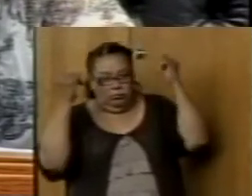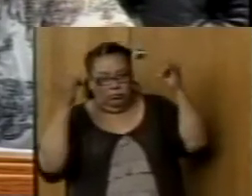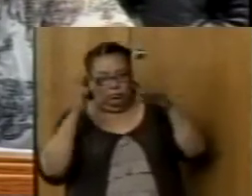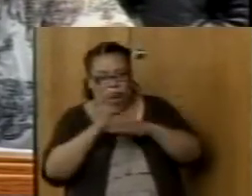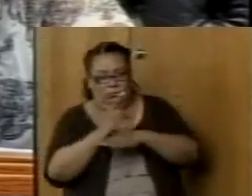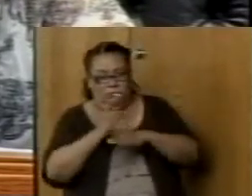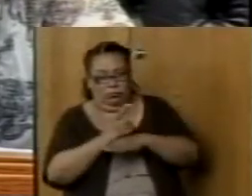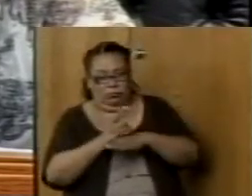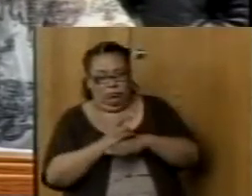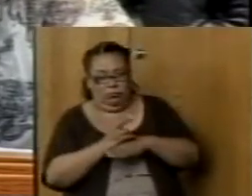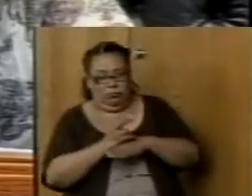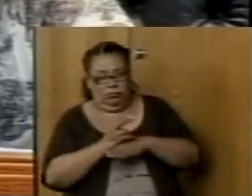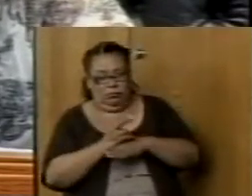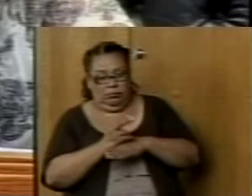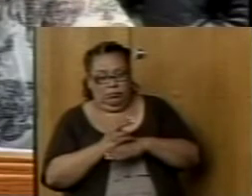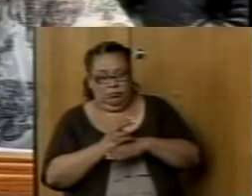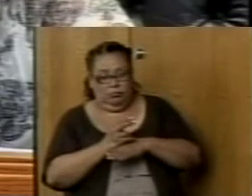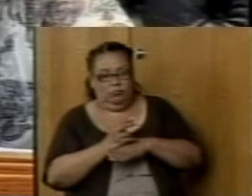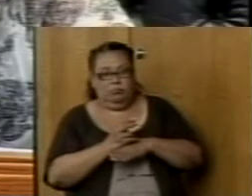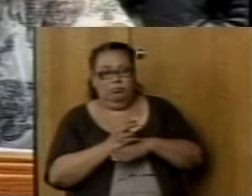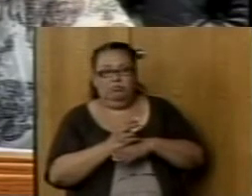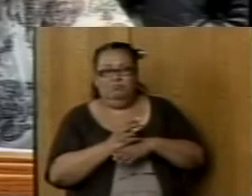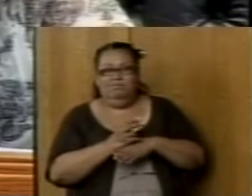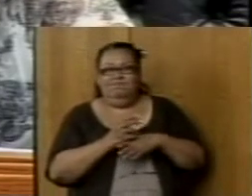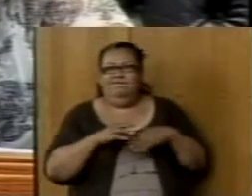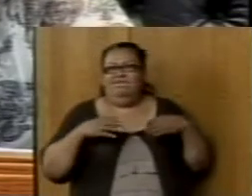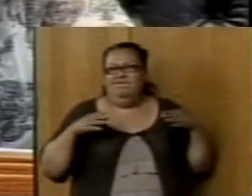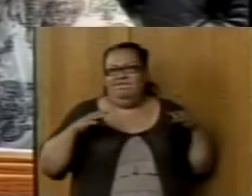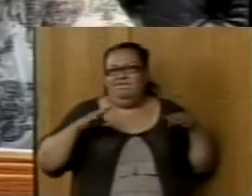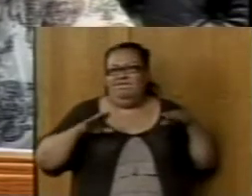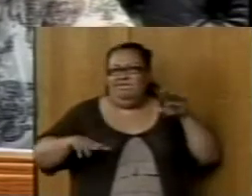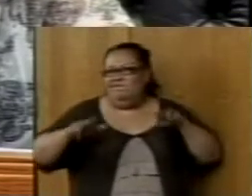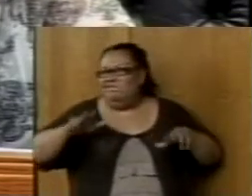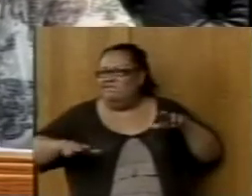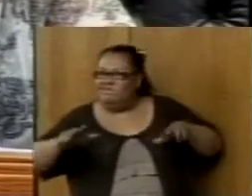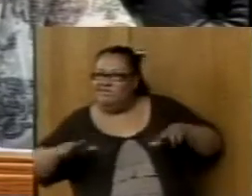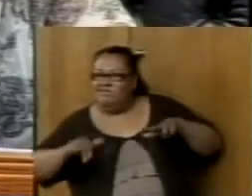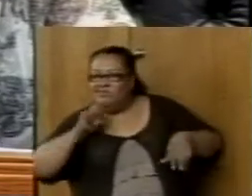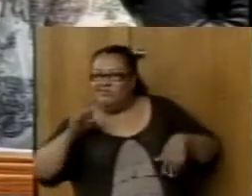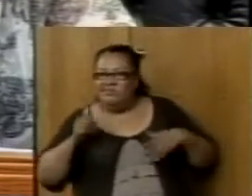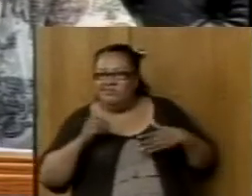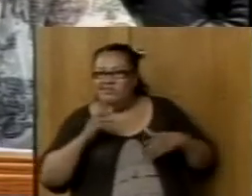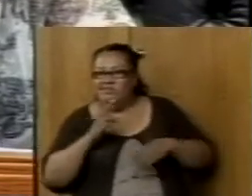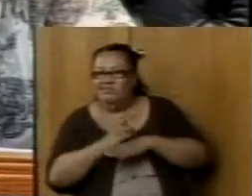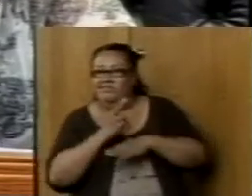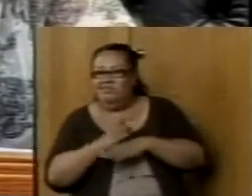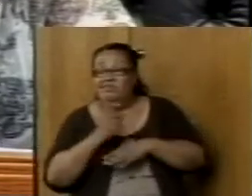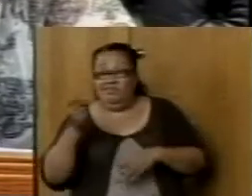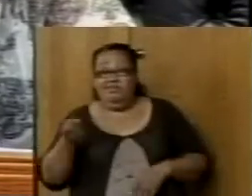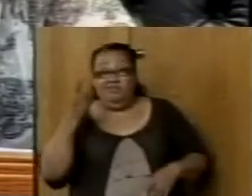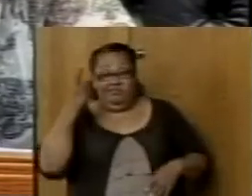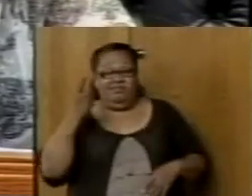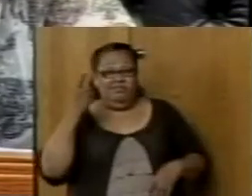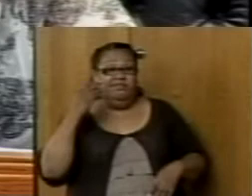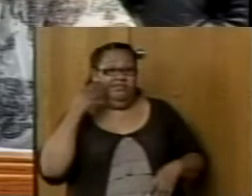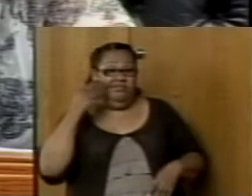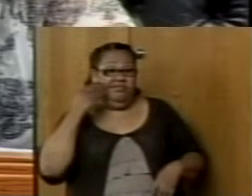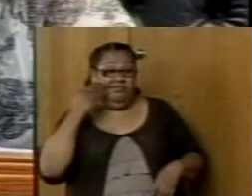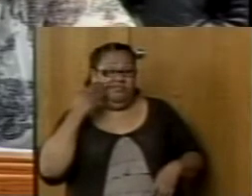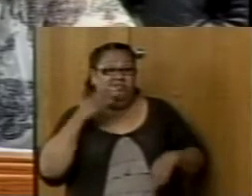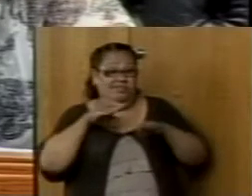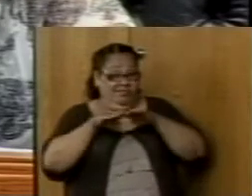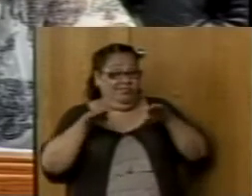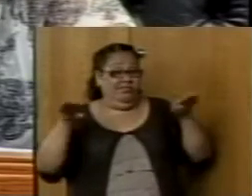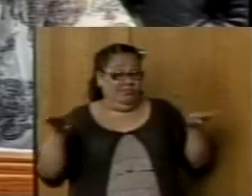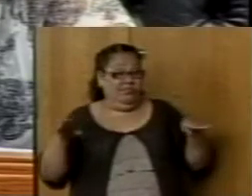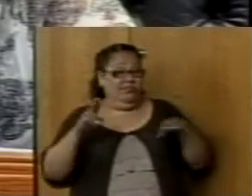hearing the discomfort and the uncertainties of the C-Scope. I understand it. I know it's a good